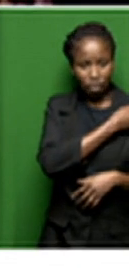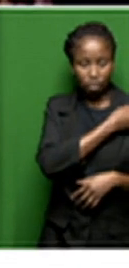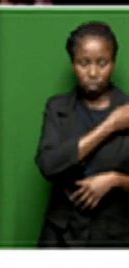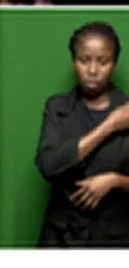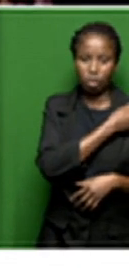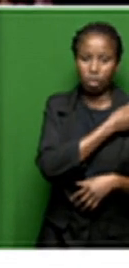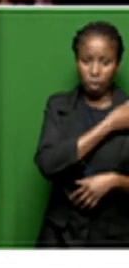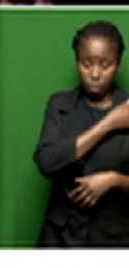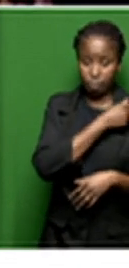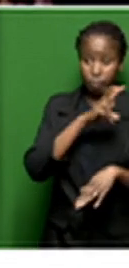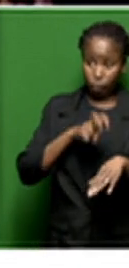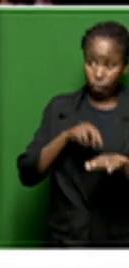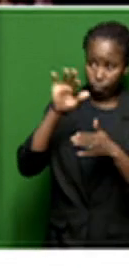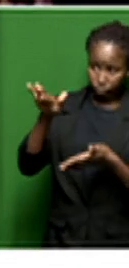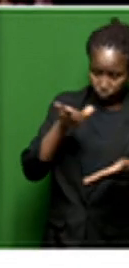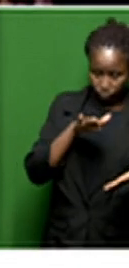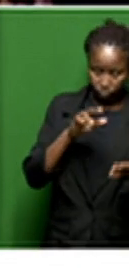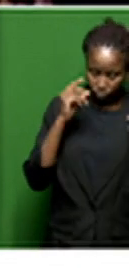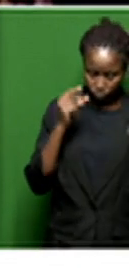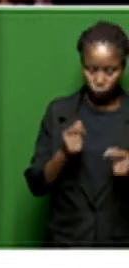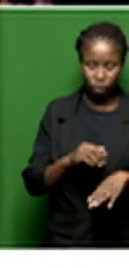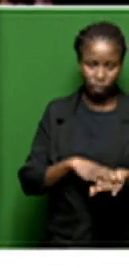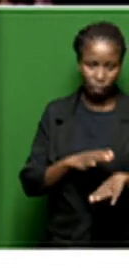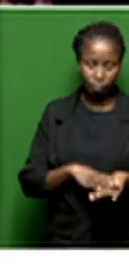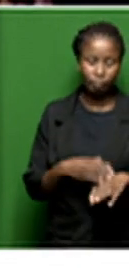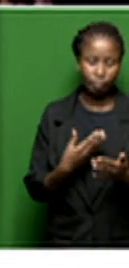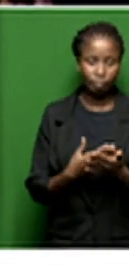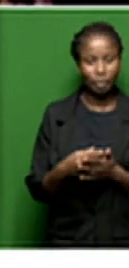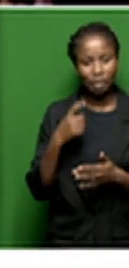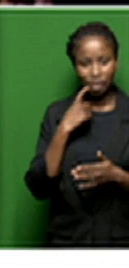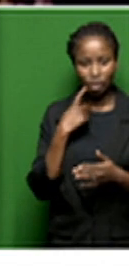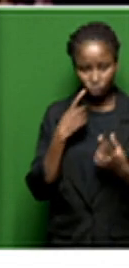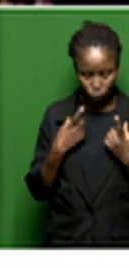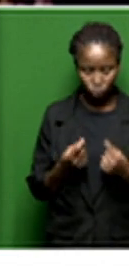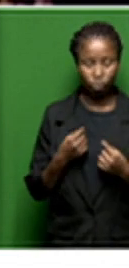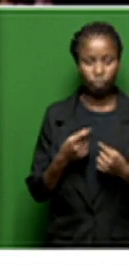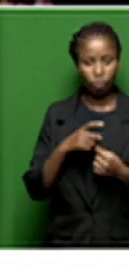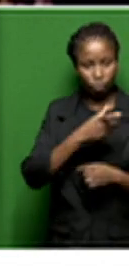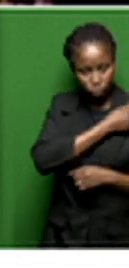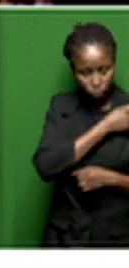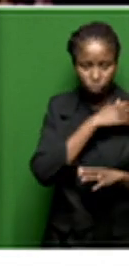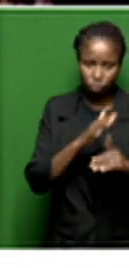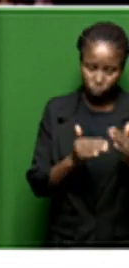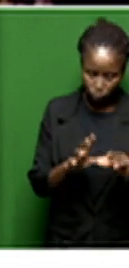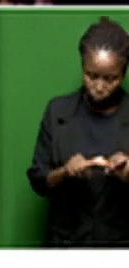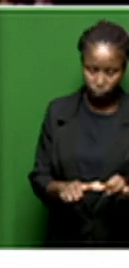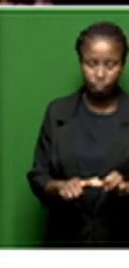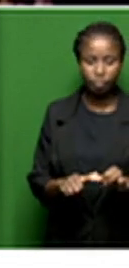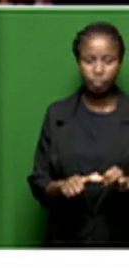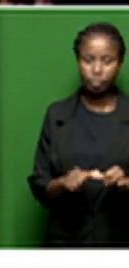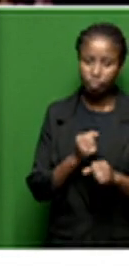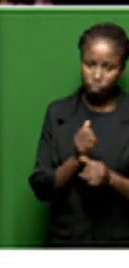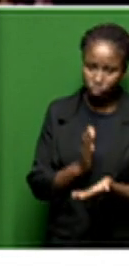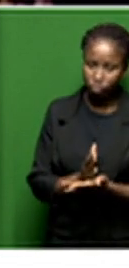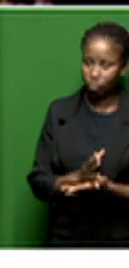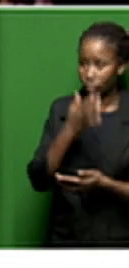arrive, to get it here on time and to be administered and to be rolled out, was to ensure that